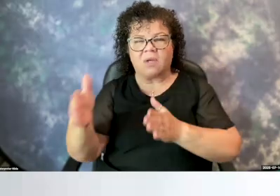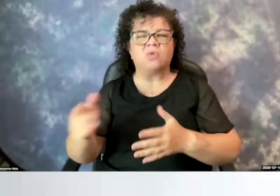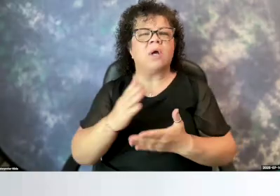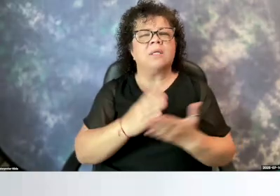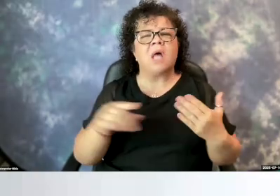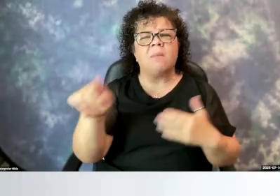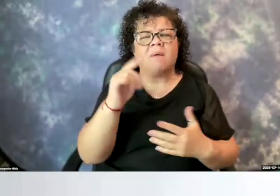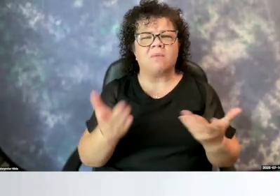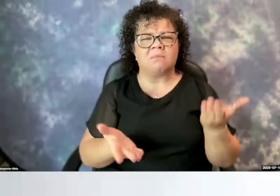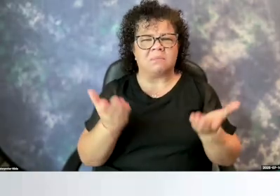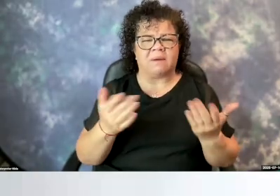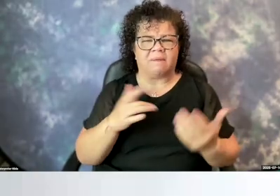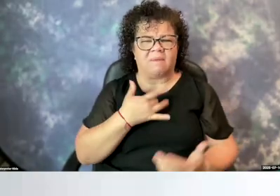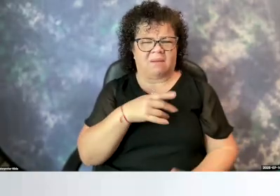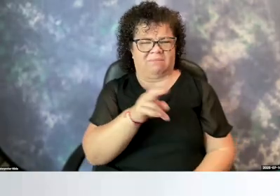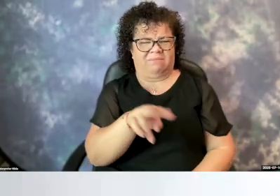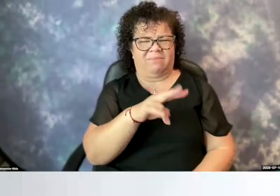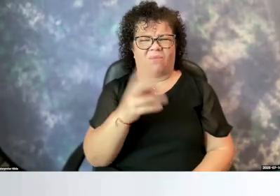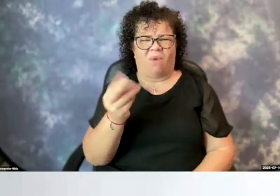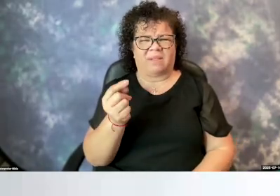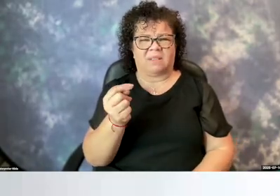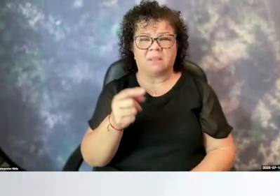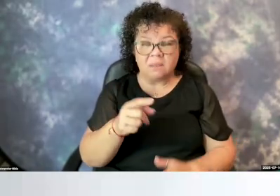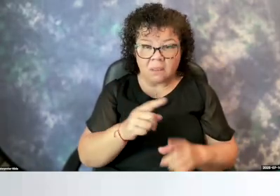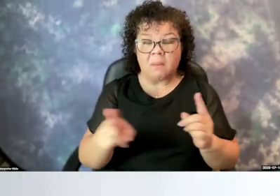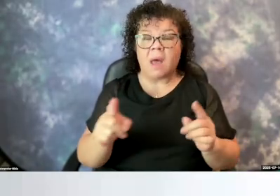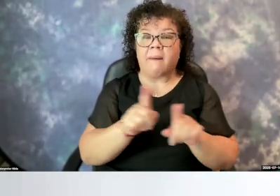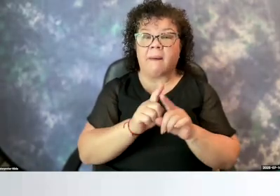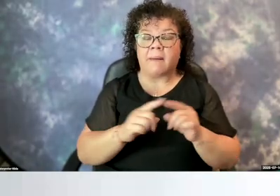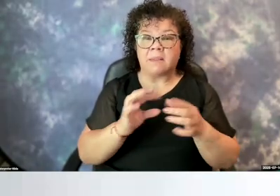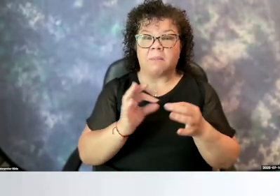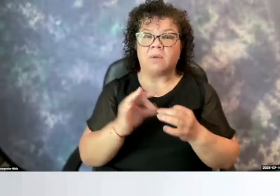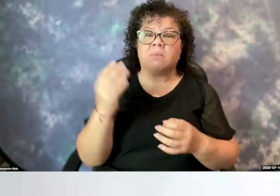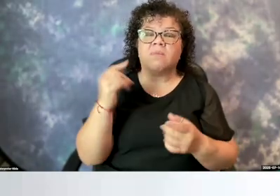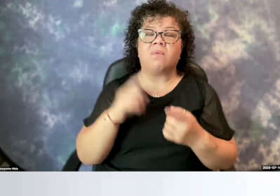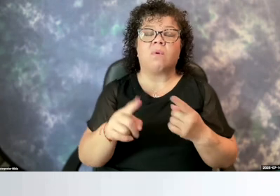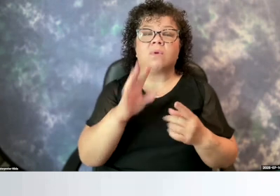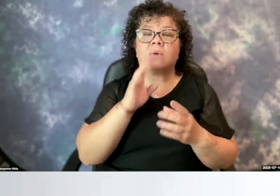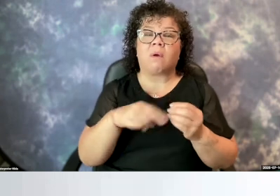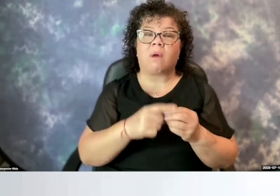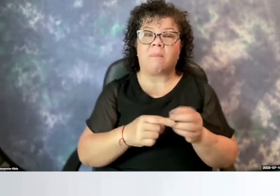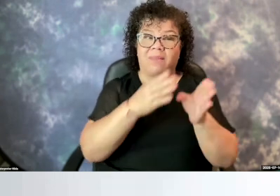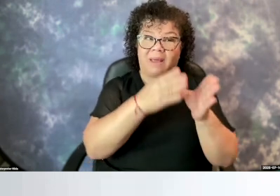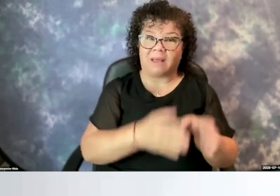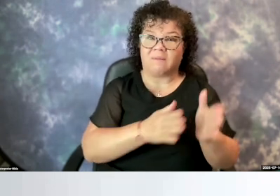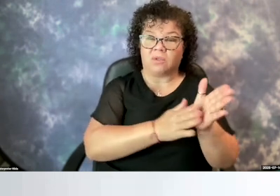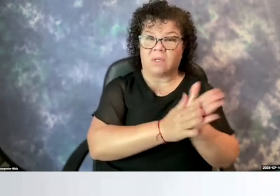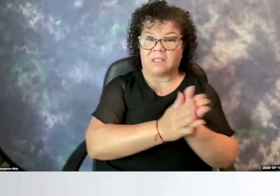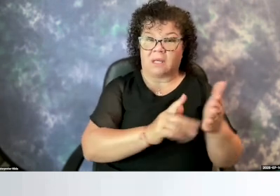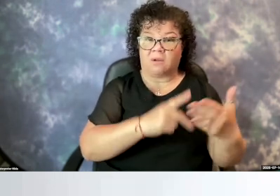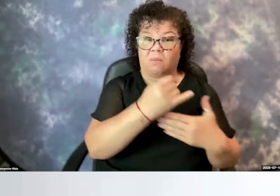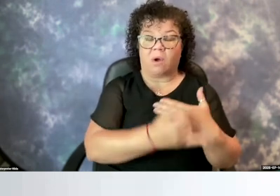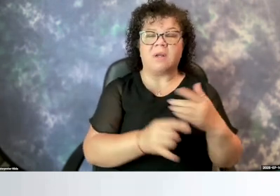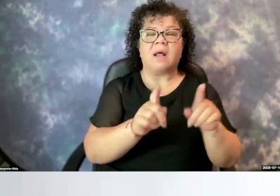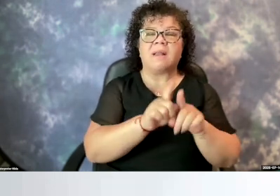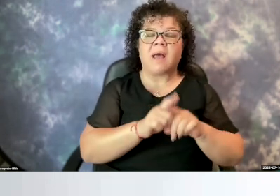of our individual and community mobility projects. These terms might sound different to some of you who have been here before. As I mentioned earlier